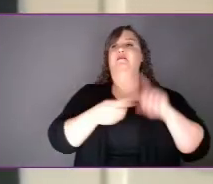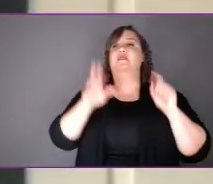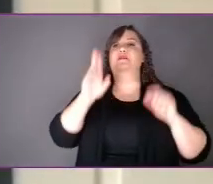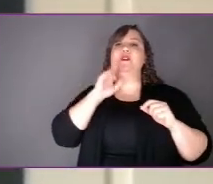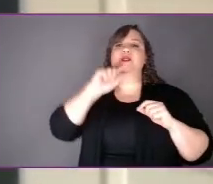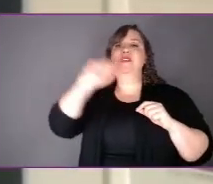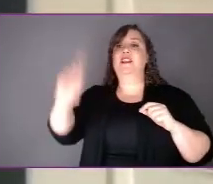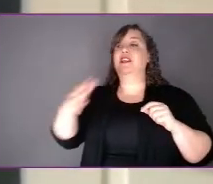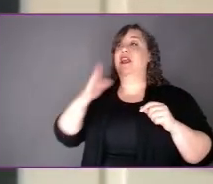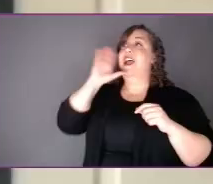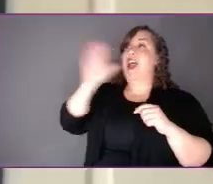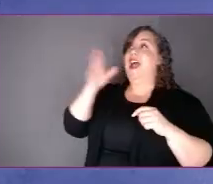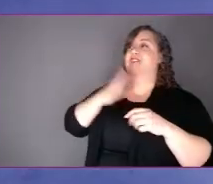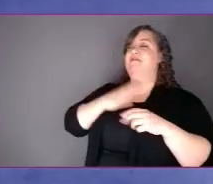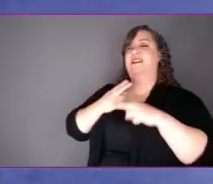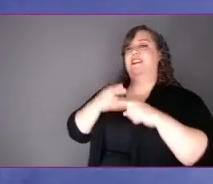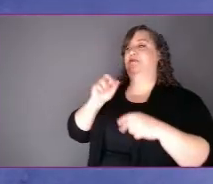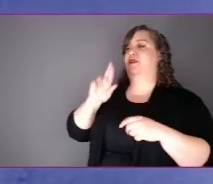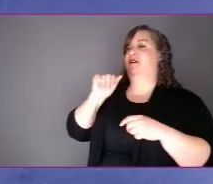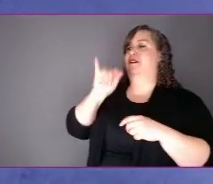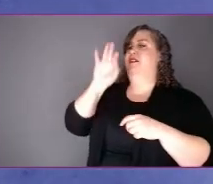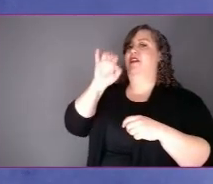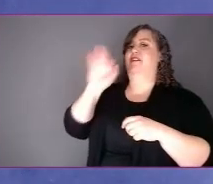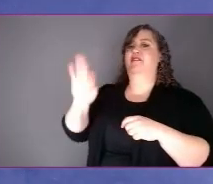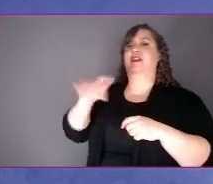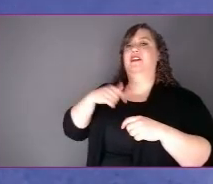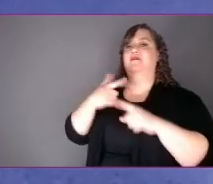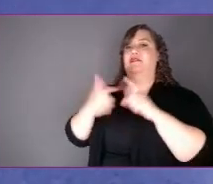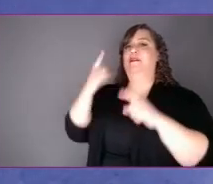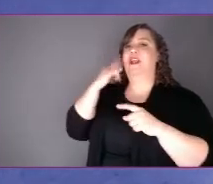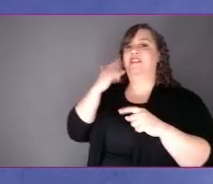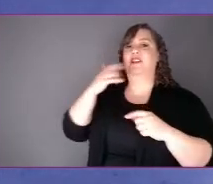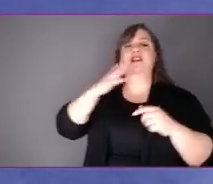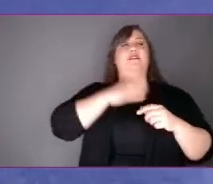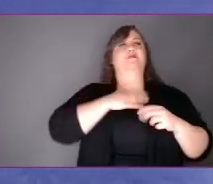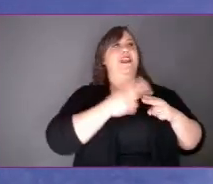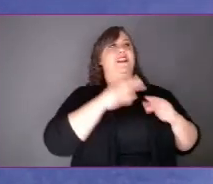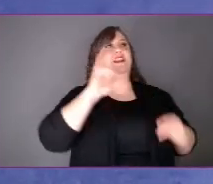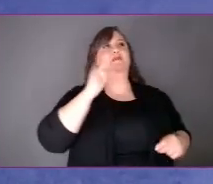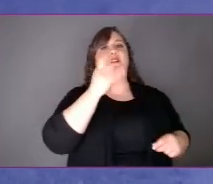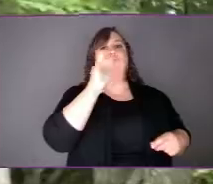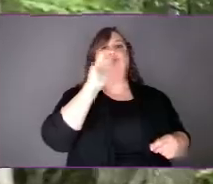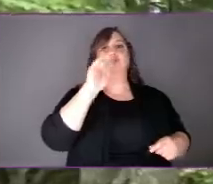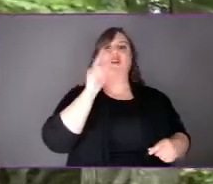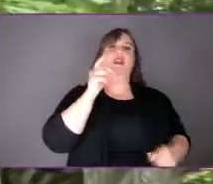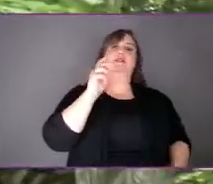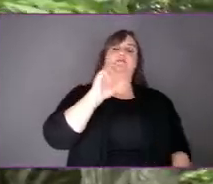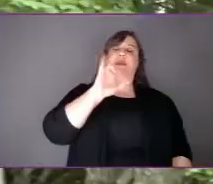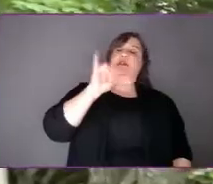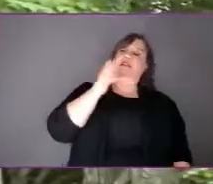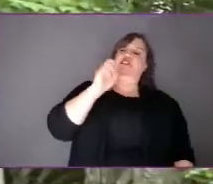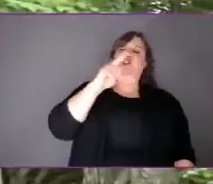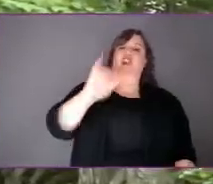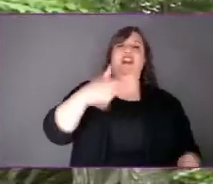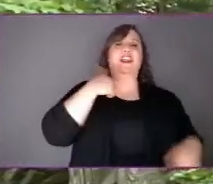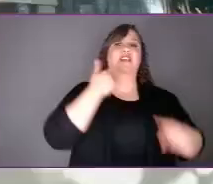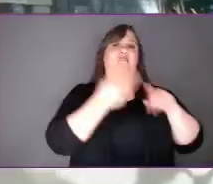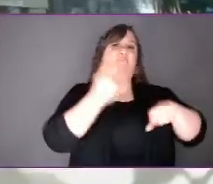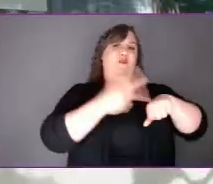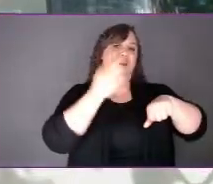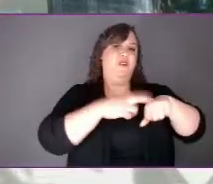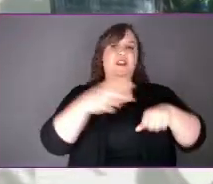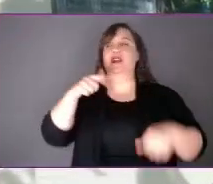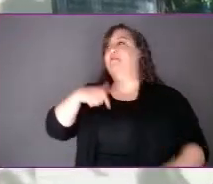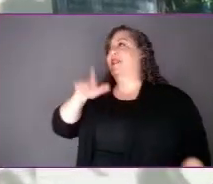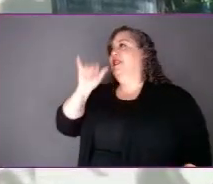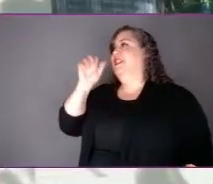is Arif and I'm from California. My name is Chely Sostre Cortez and I am from Puerto Rico. My name is Liam and I'm from Durham, New Hampshire. My